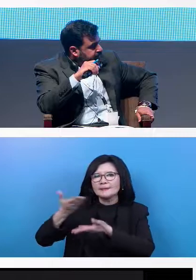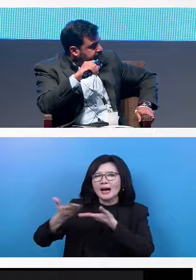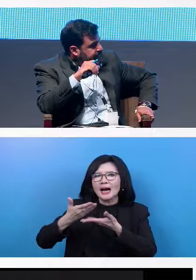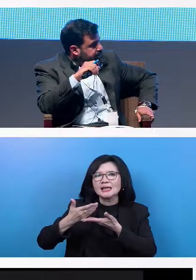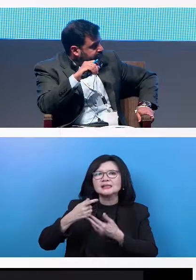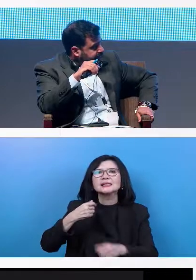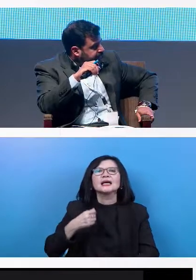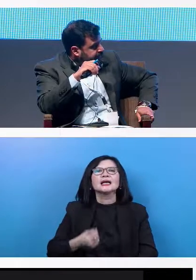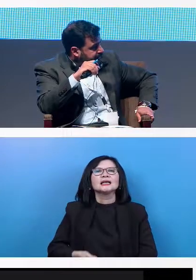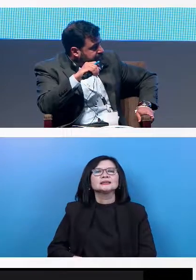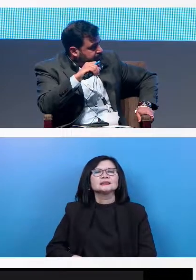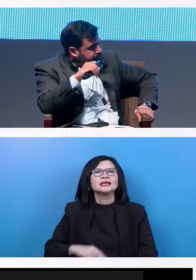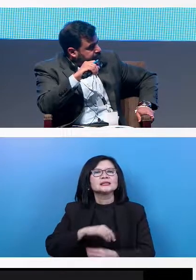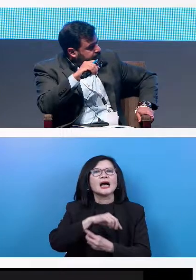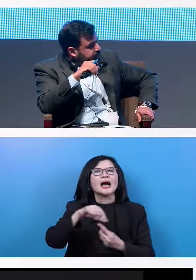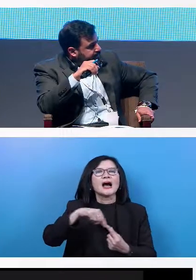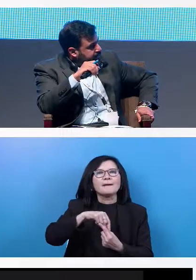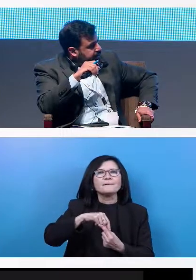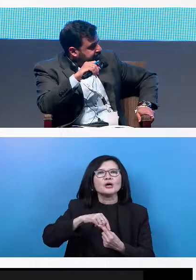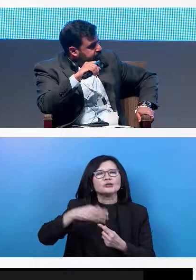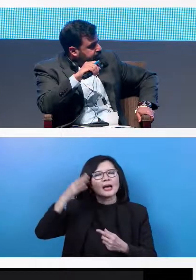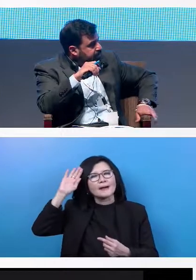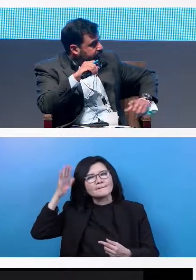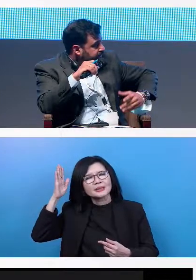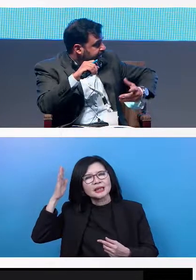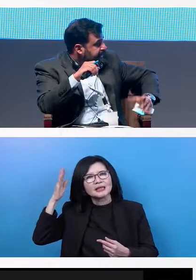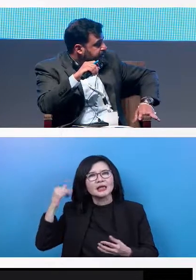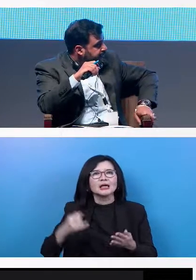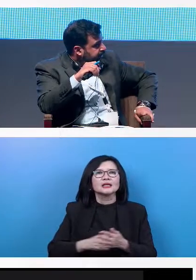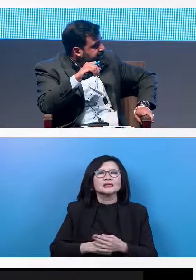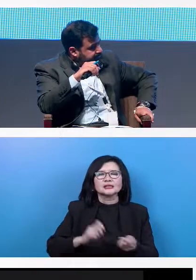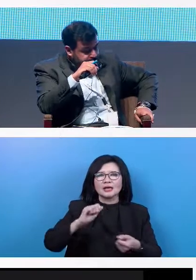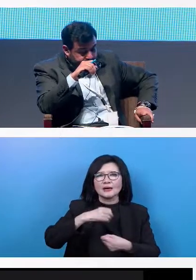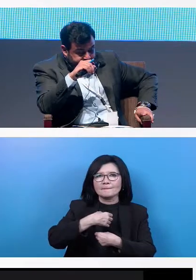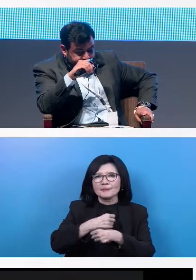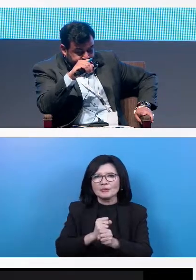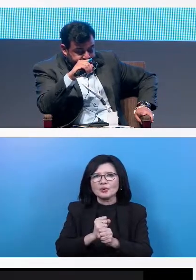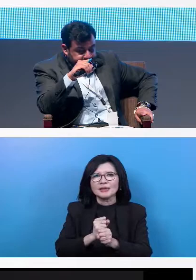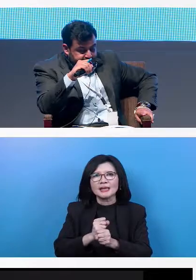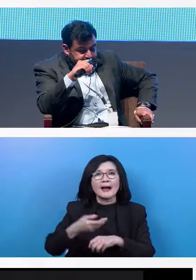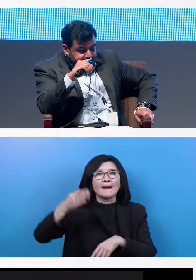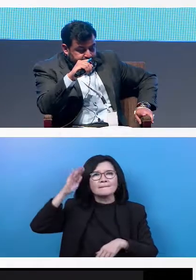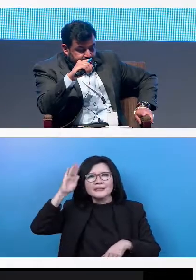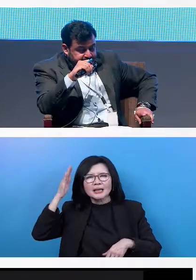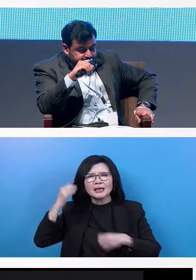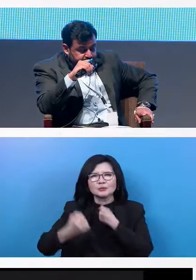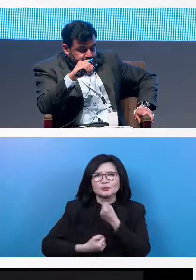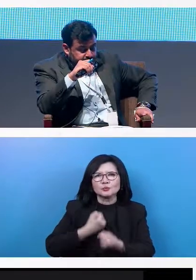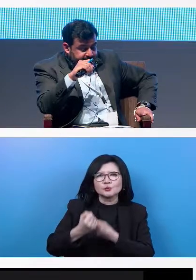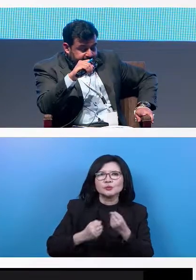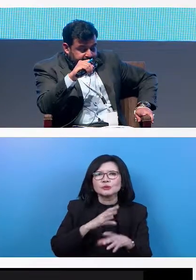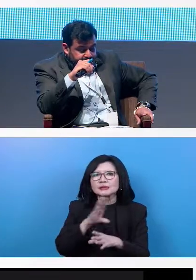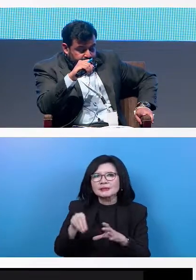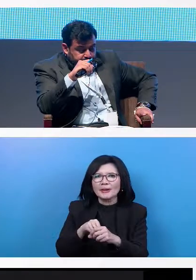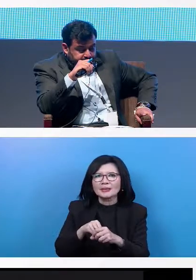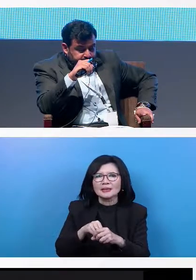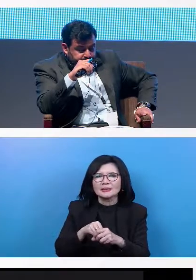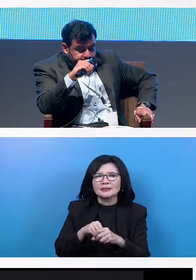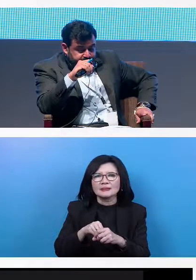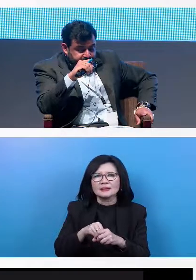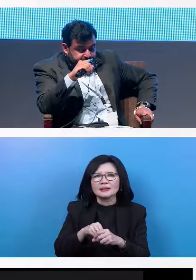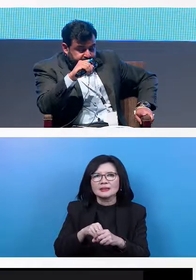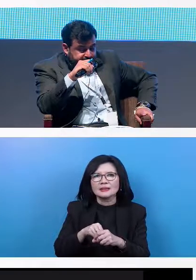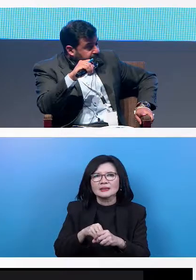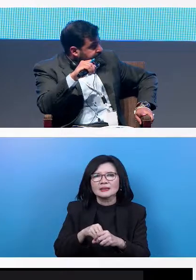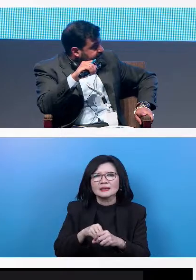of infrastructure recovery, or the role that community has to play, or the engagement when that needs to be done, right? Now, you lead the global